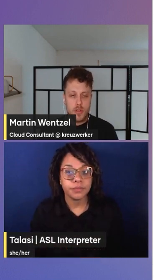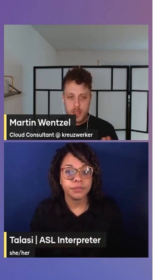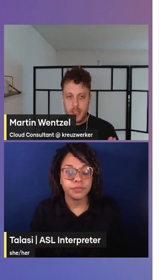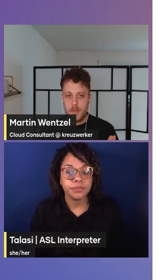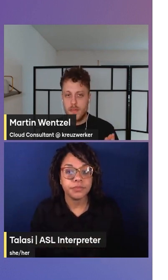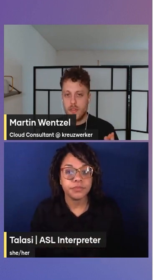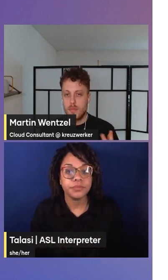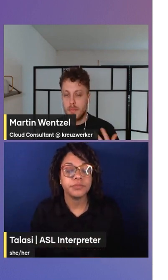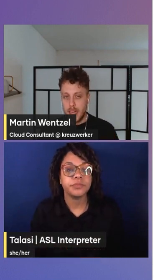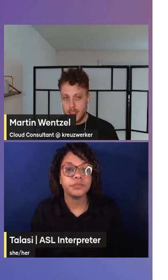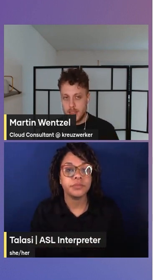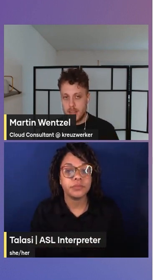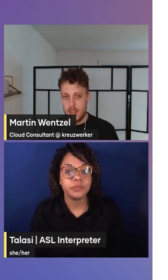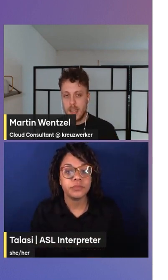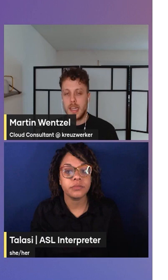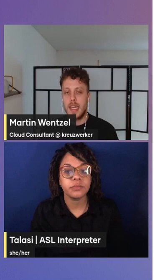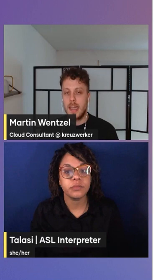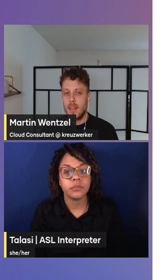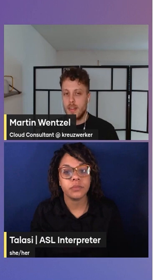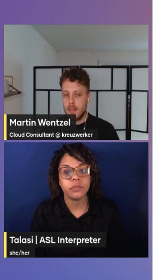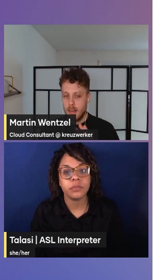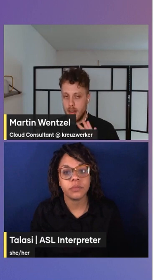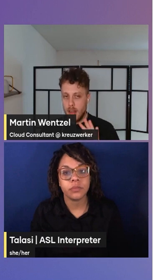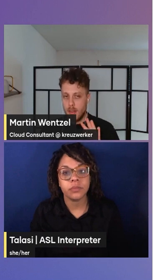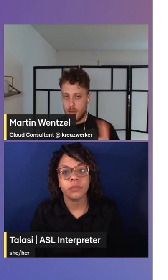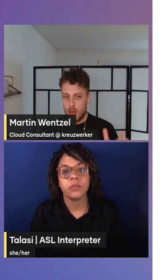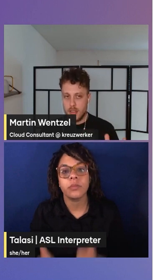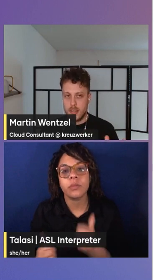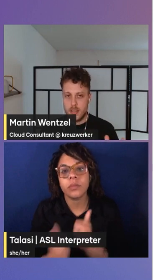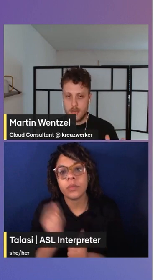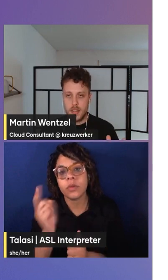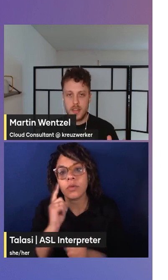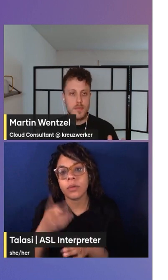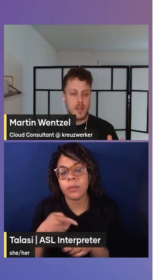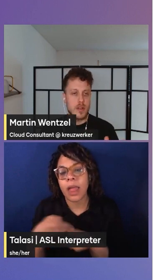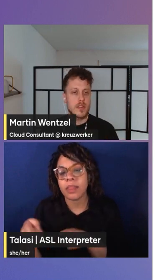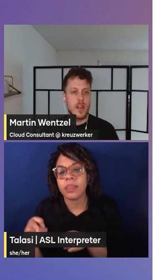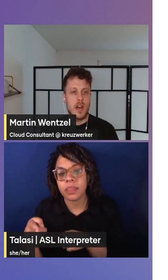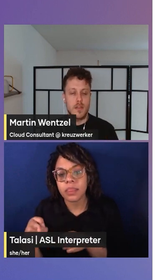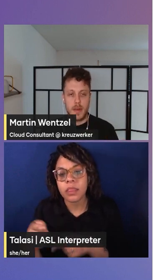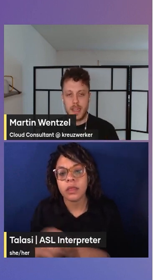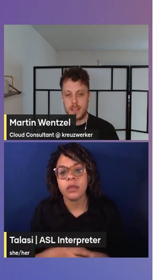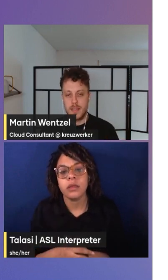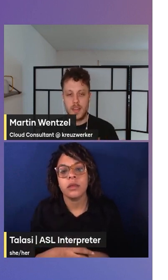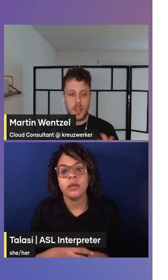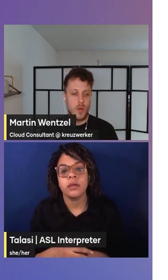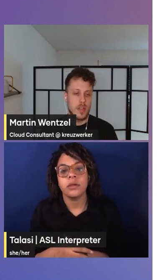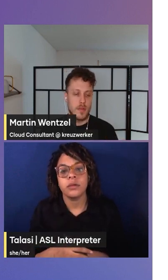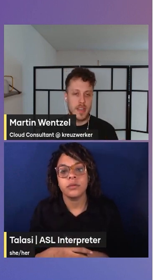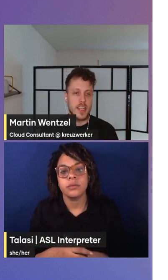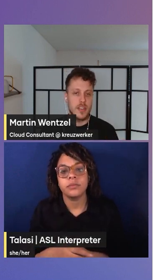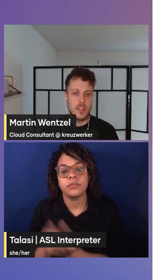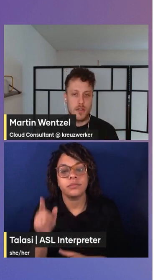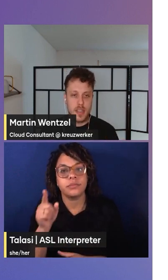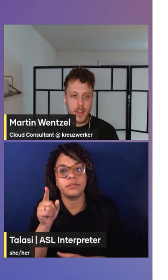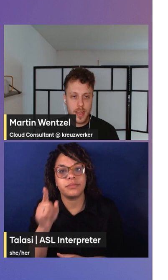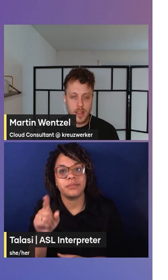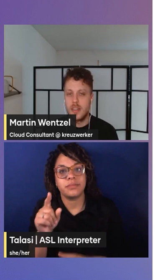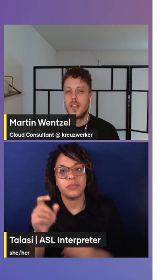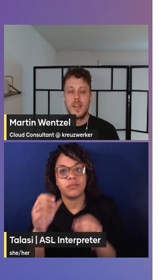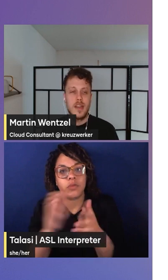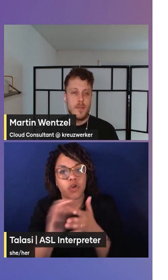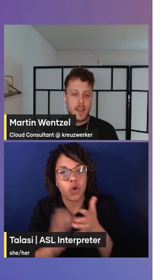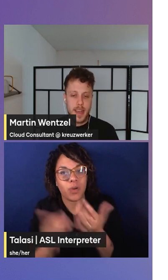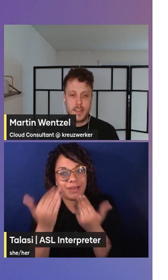And mostly for bugs, the process is different because for bugs, the code implementation is already